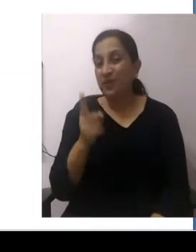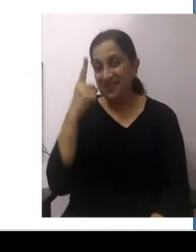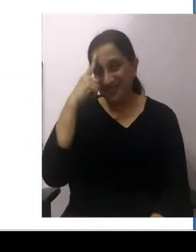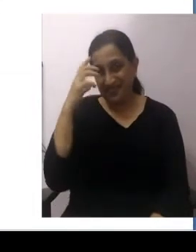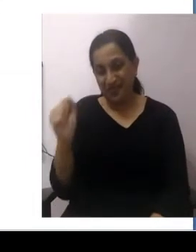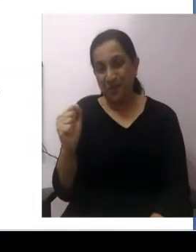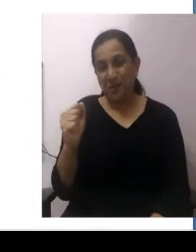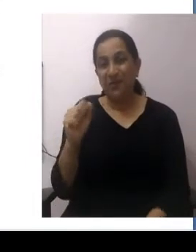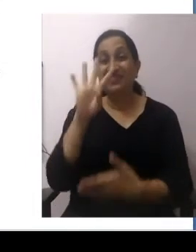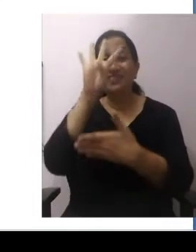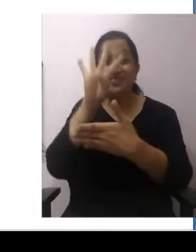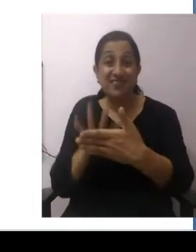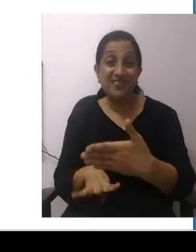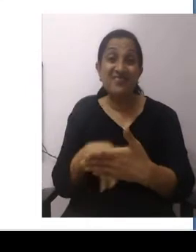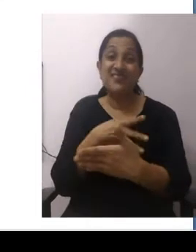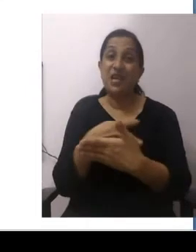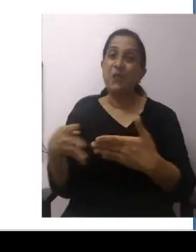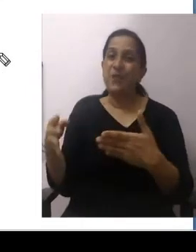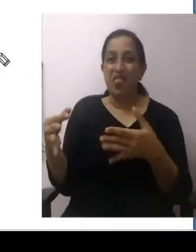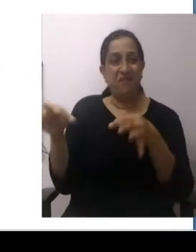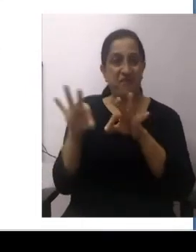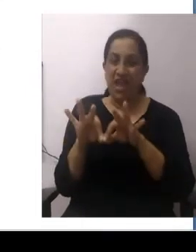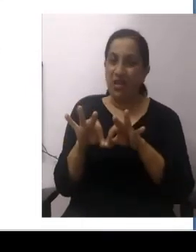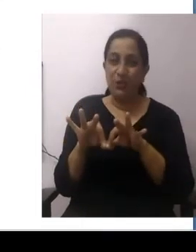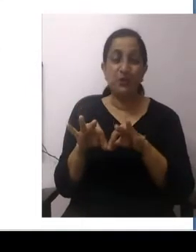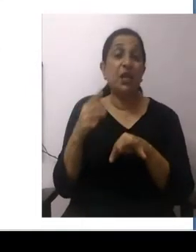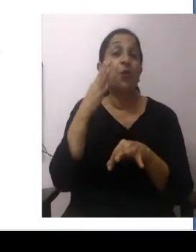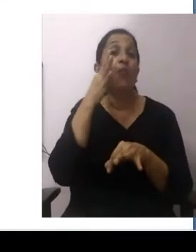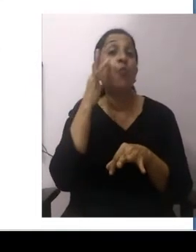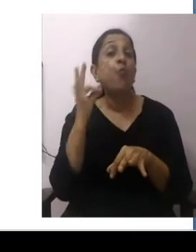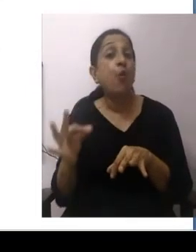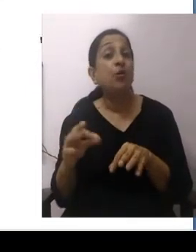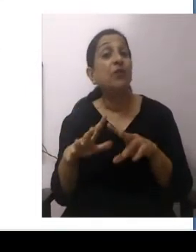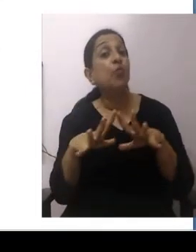this value table in trigonometry.